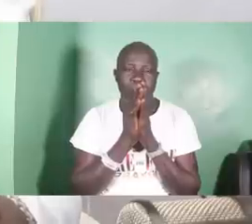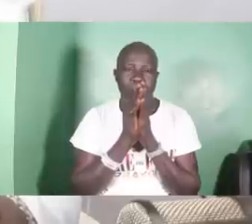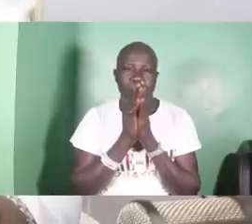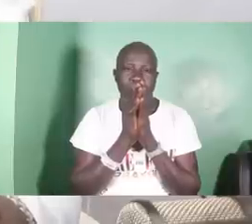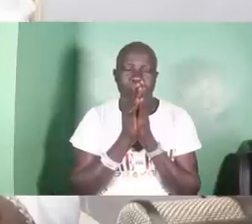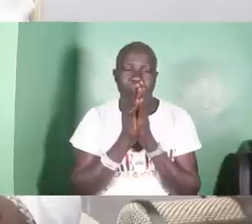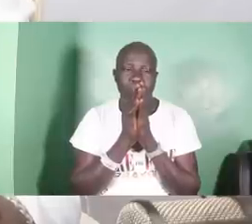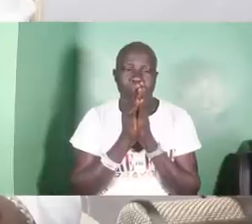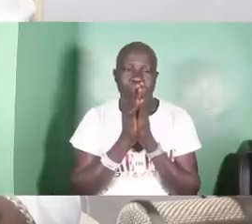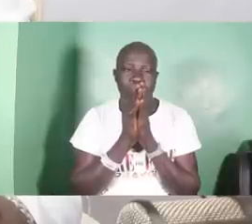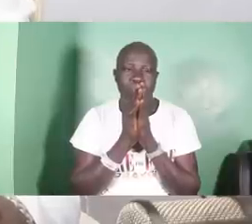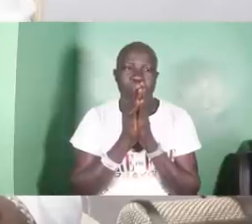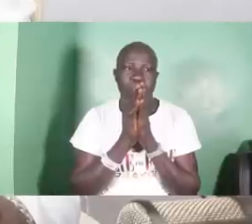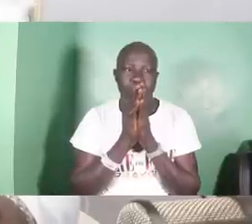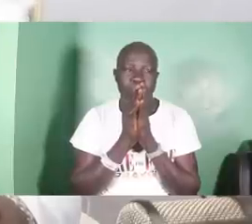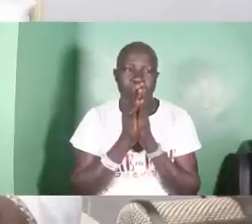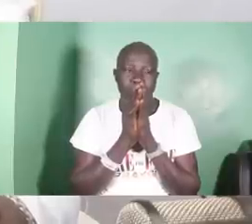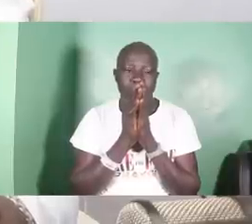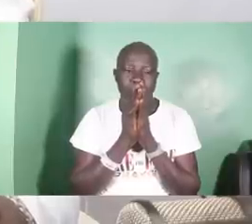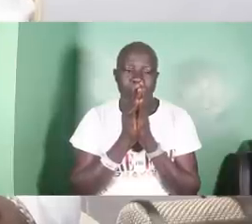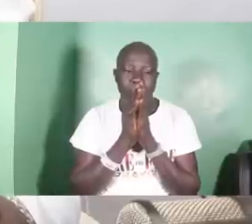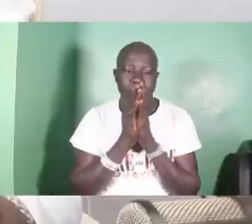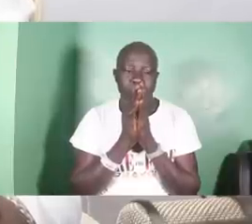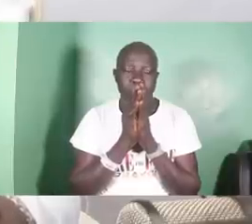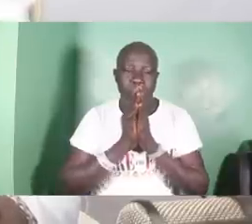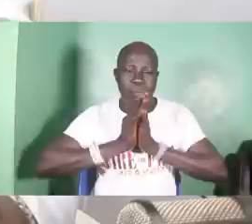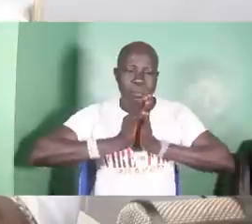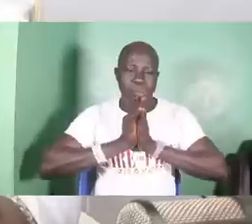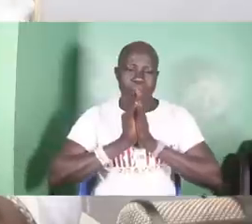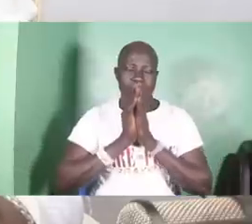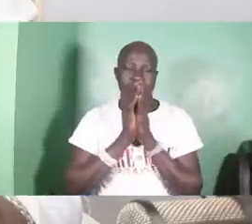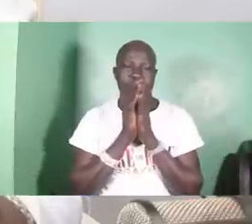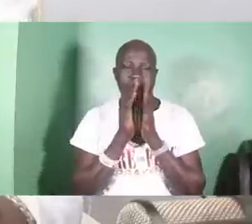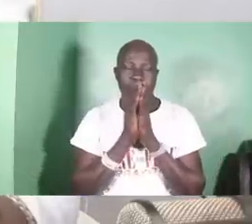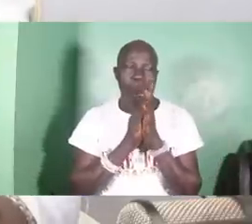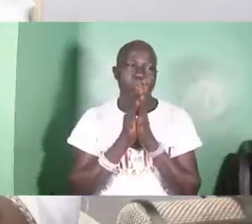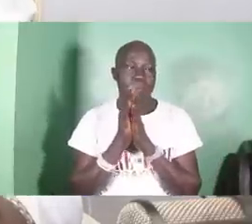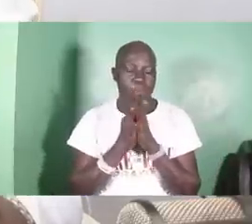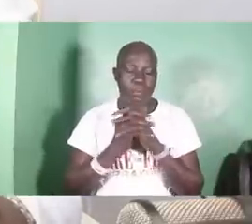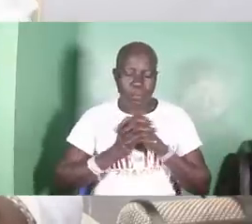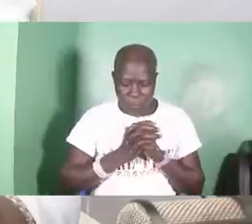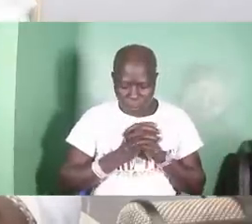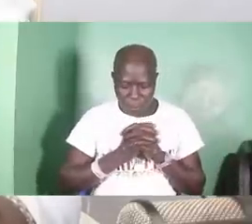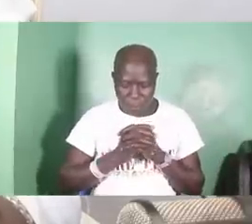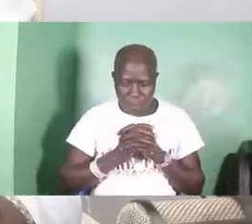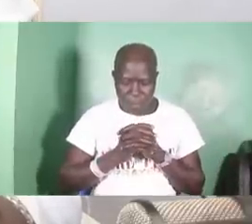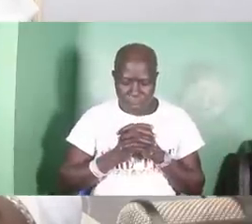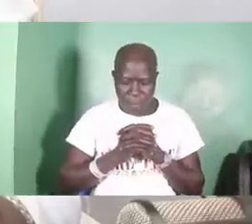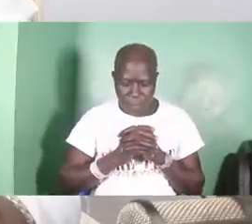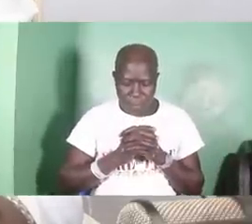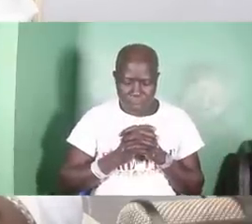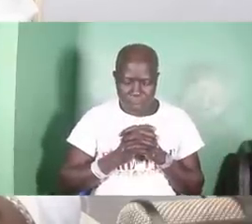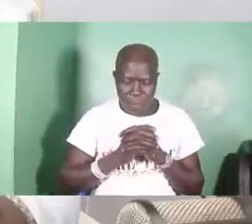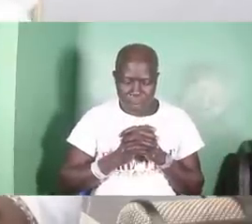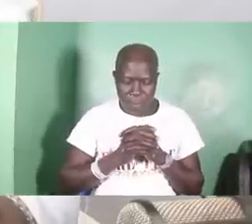pa won. Won si wo to won lo laarin okun ati gbogbo esin Pharaoh ati keke re ati awon lesin re. O si se